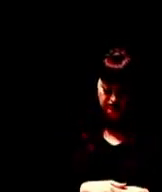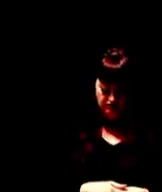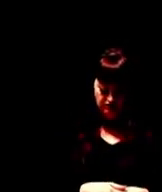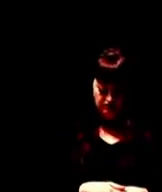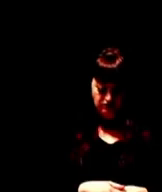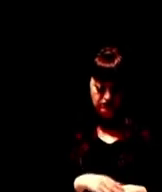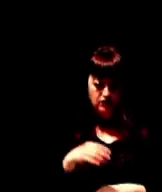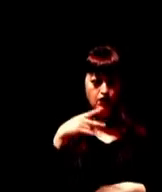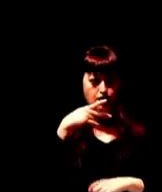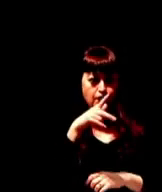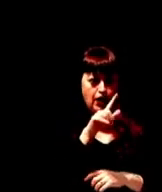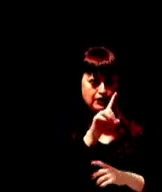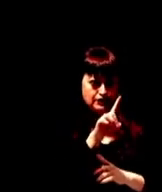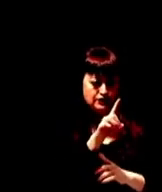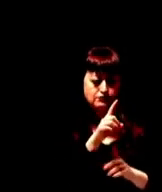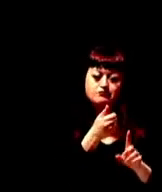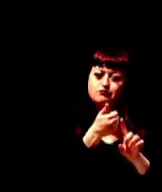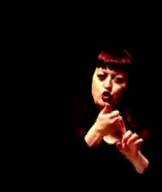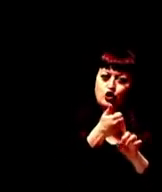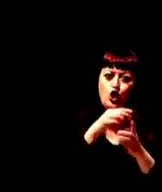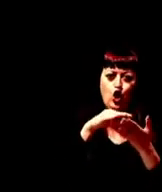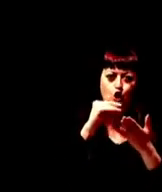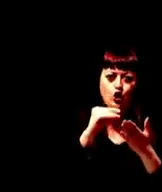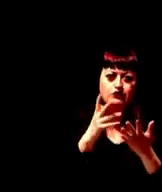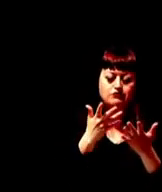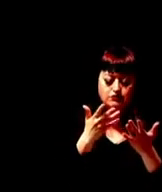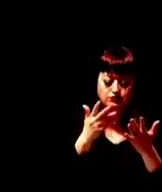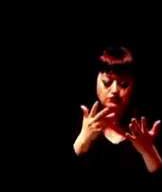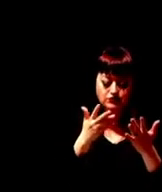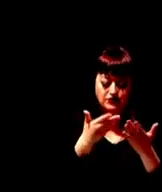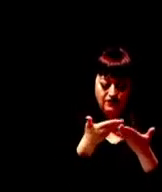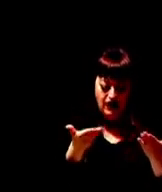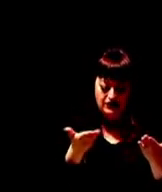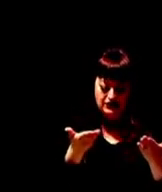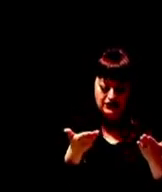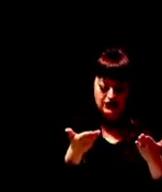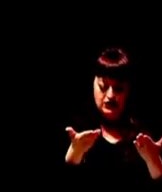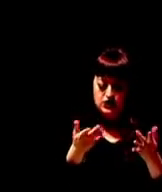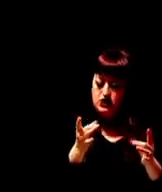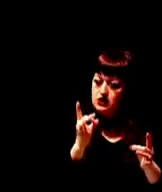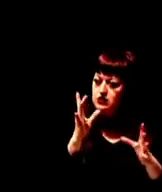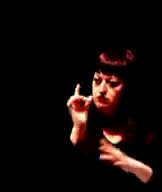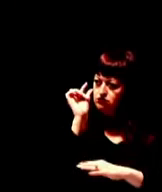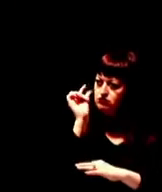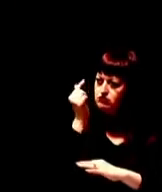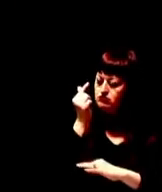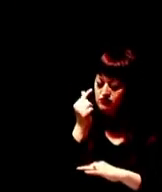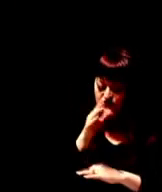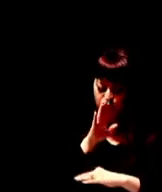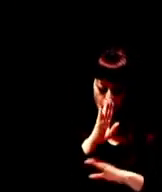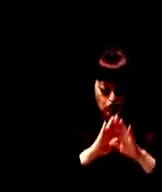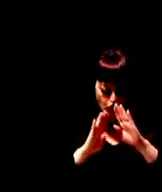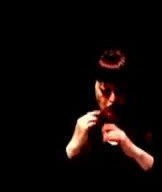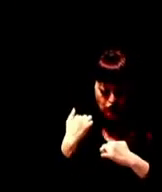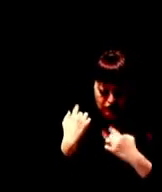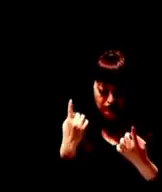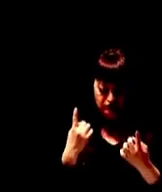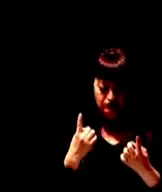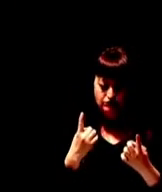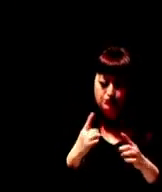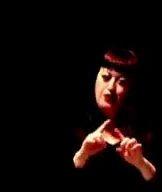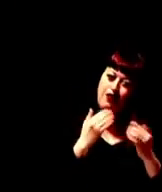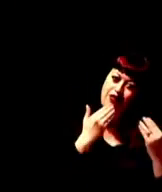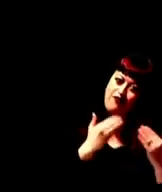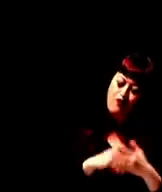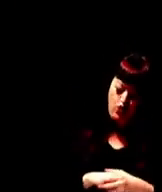The PLDs, or personal learning devices, which have caused us so much pain and frustration, I'm still thankful